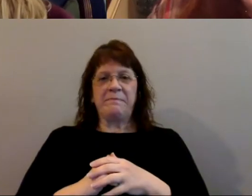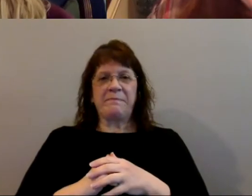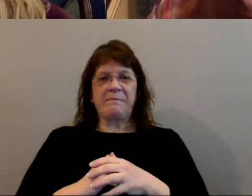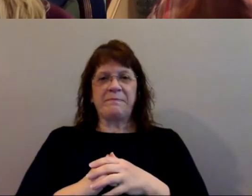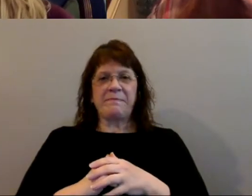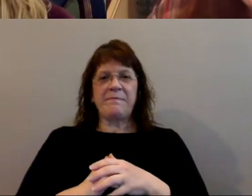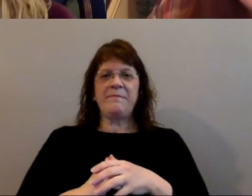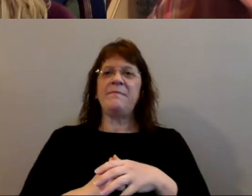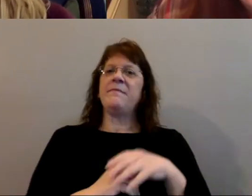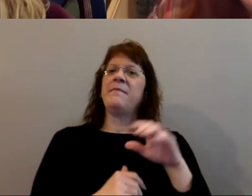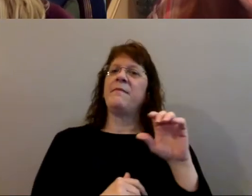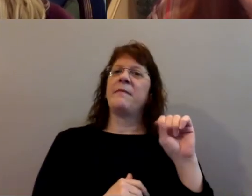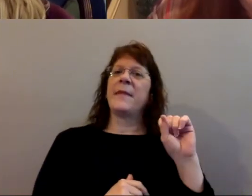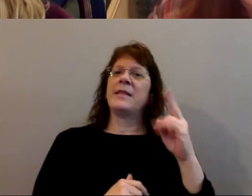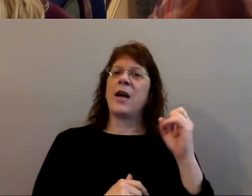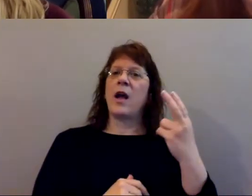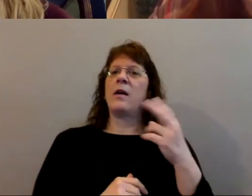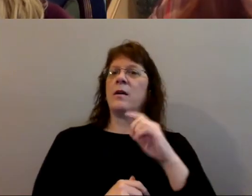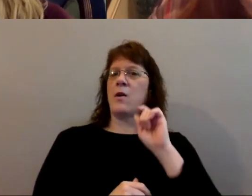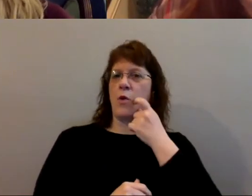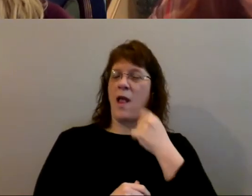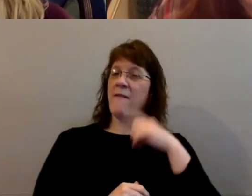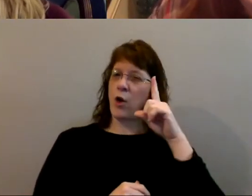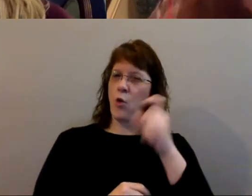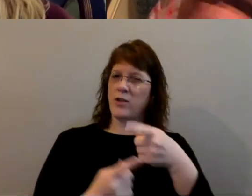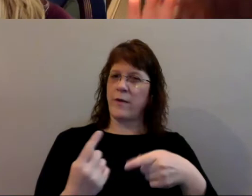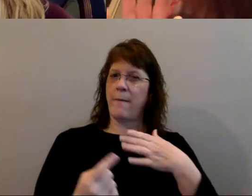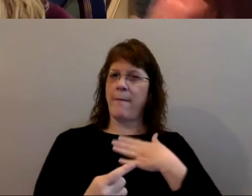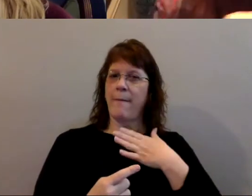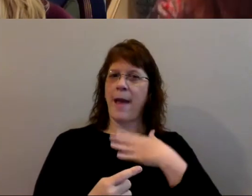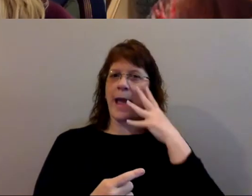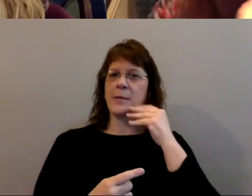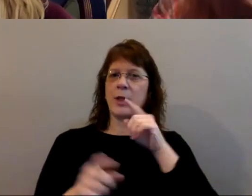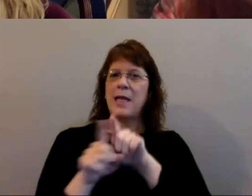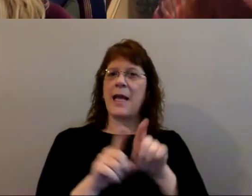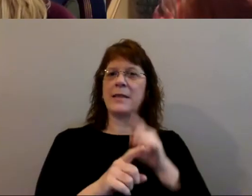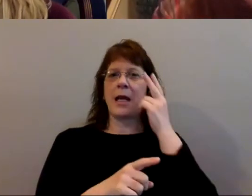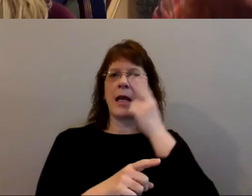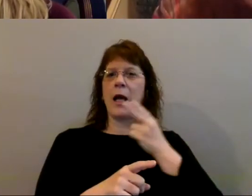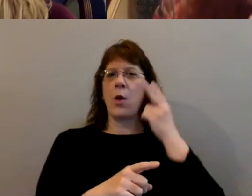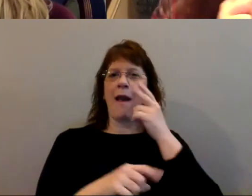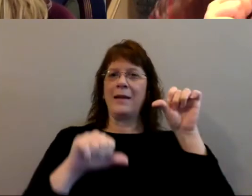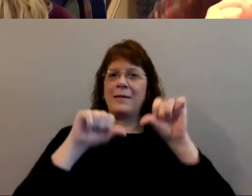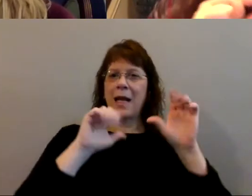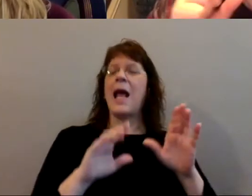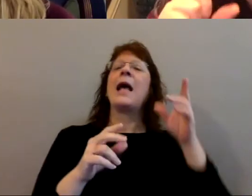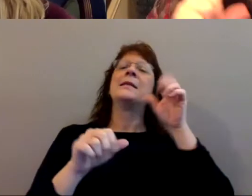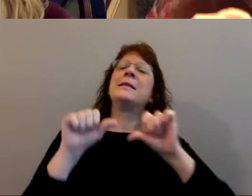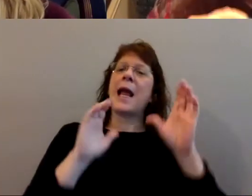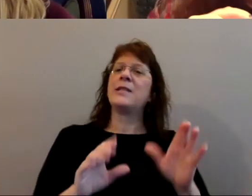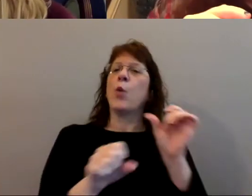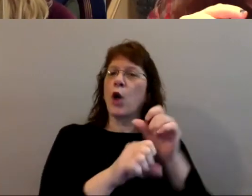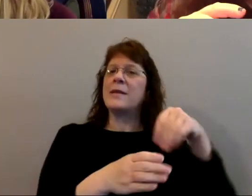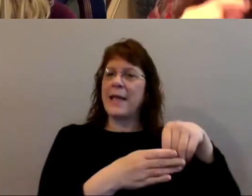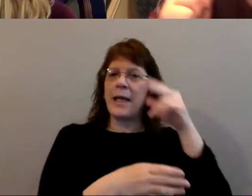cool. So I have a question from my experience as a Hawaiian and a scientist that works in Hawaii. I